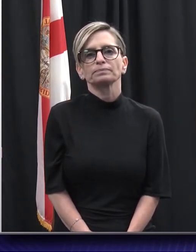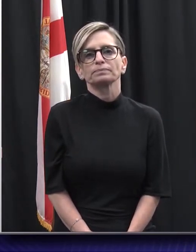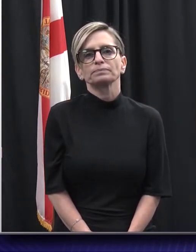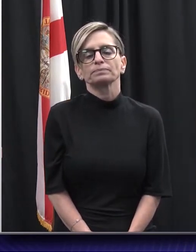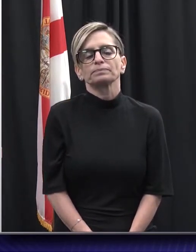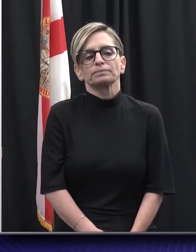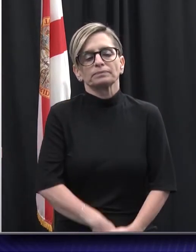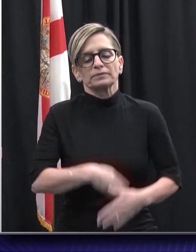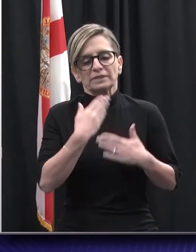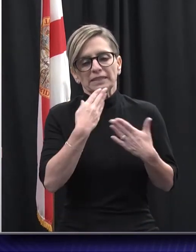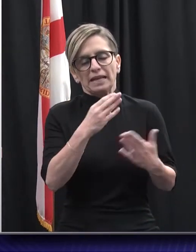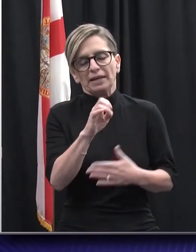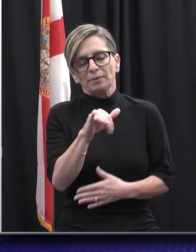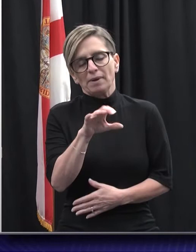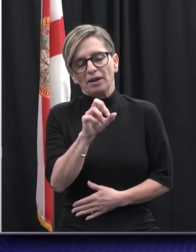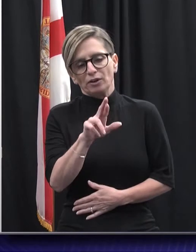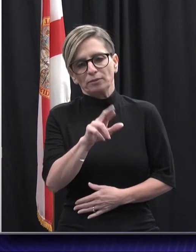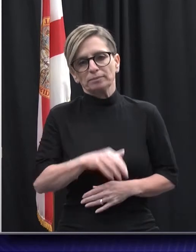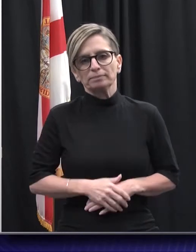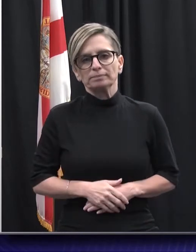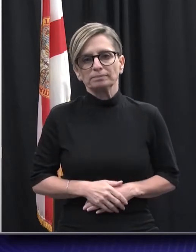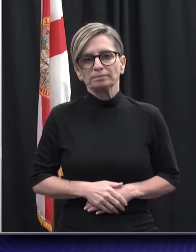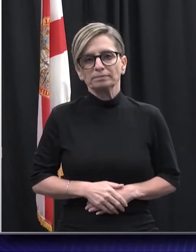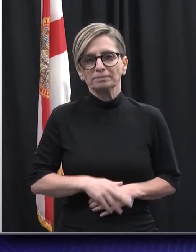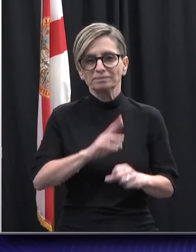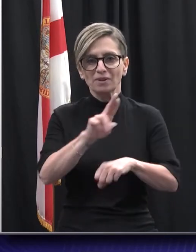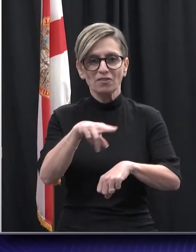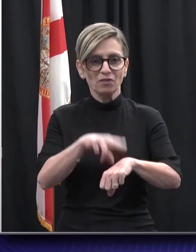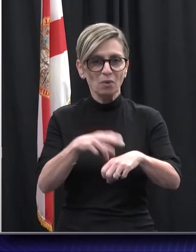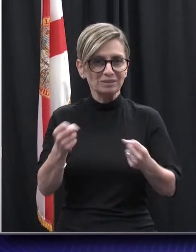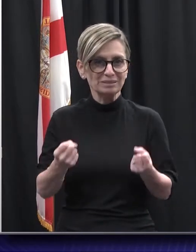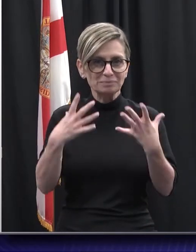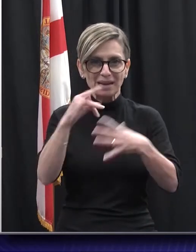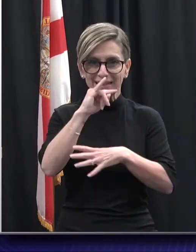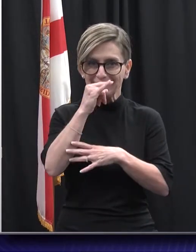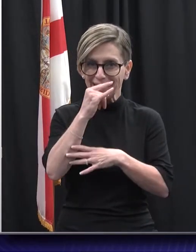Thank you, Mayor. Of course, we've got a lot of kids at home right now